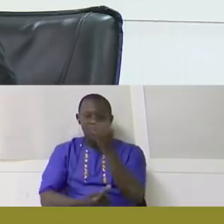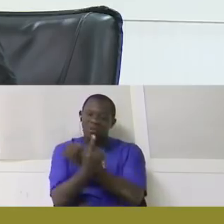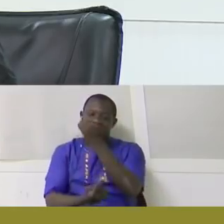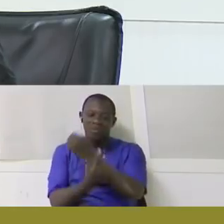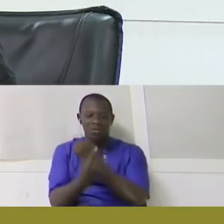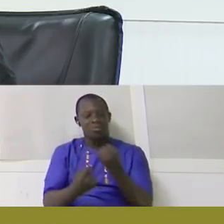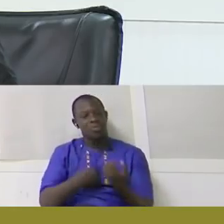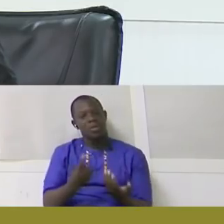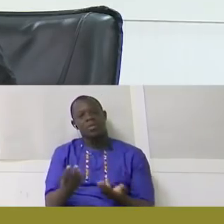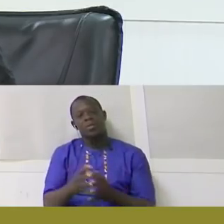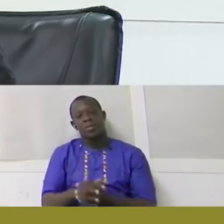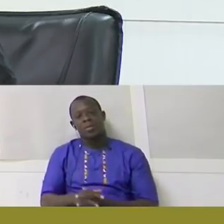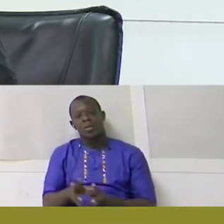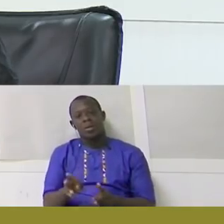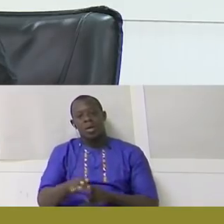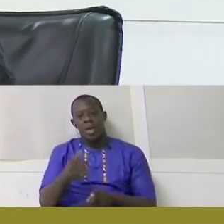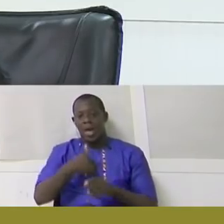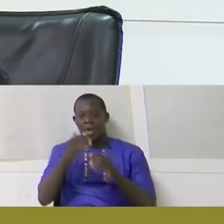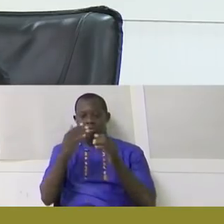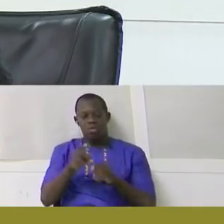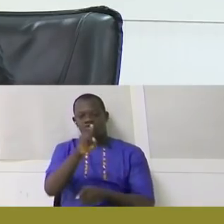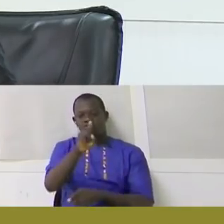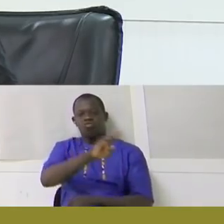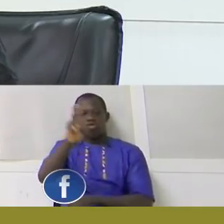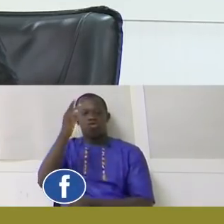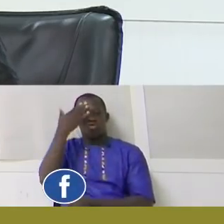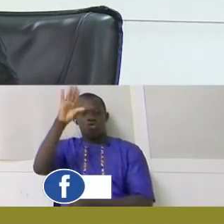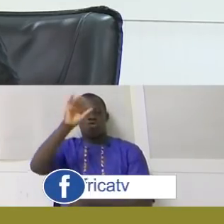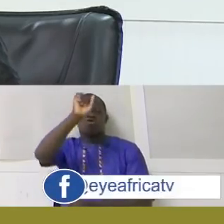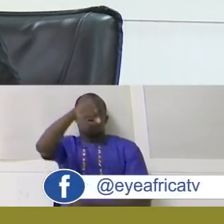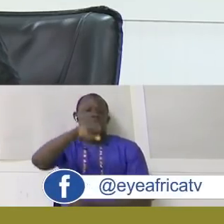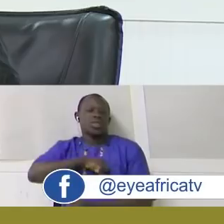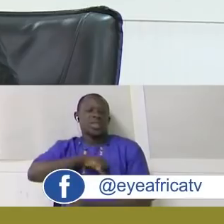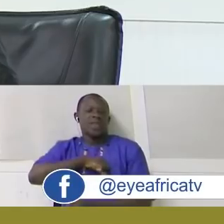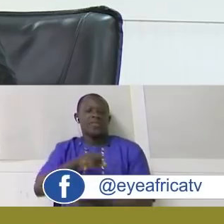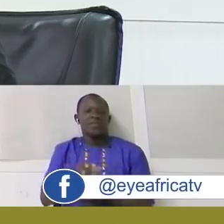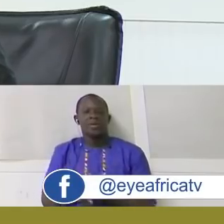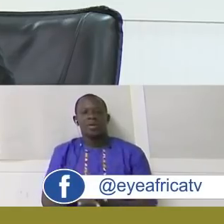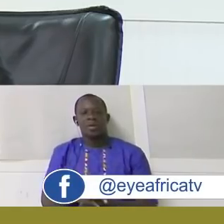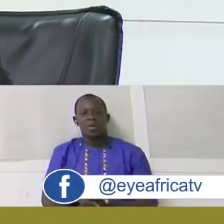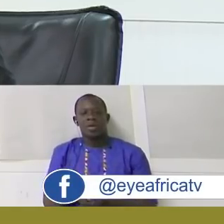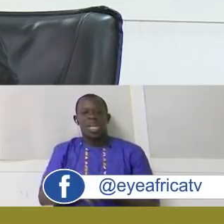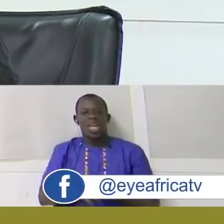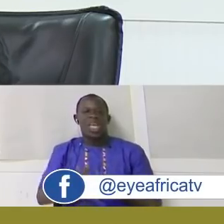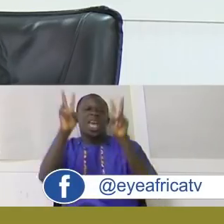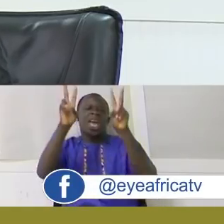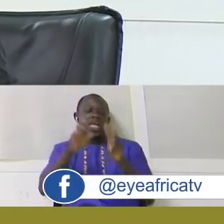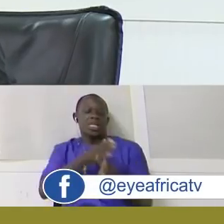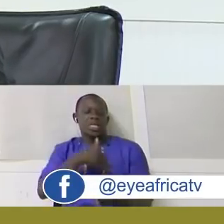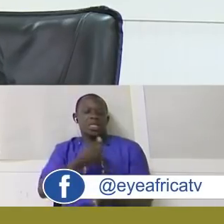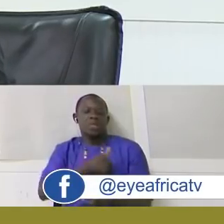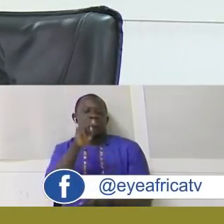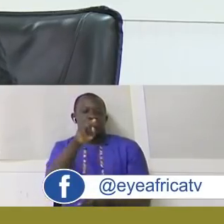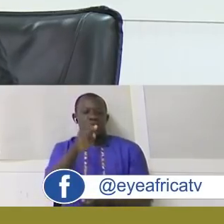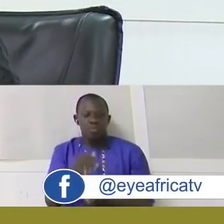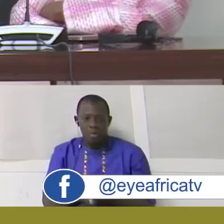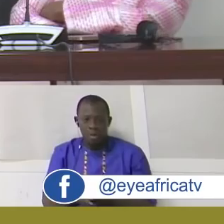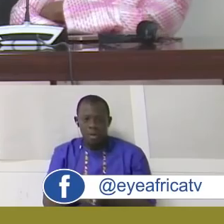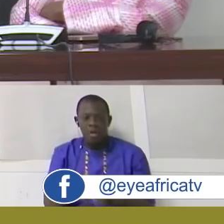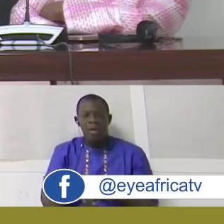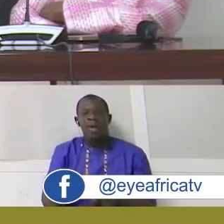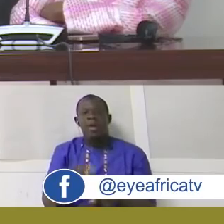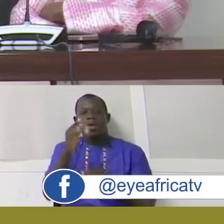is insulting me there. How much ma bopa? I do not know who I am. Yaayame fajna ma. Yaayame killed me.